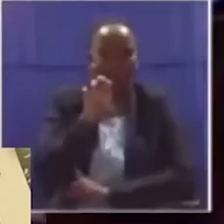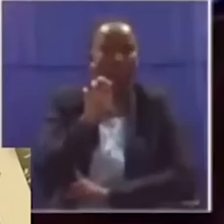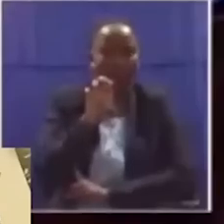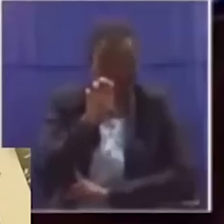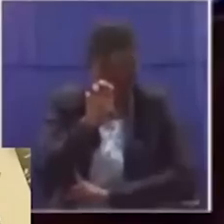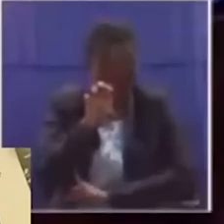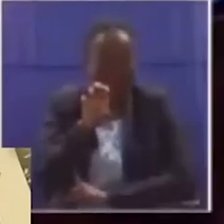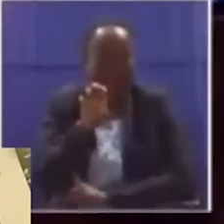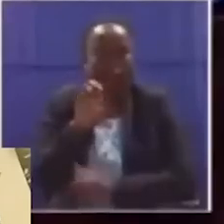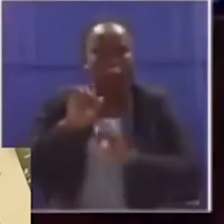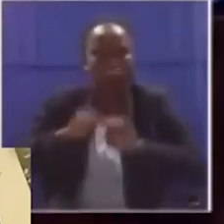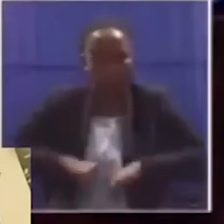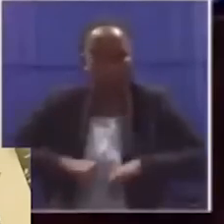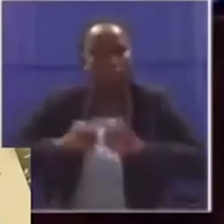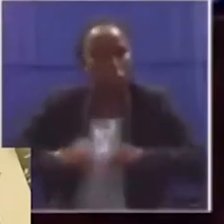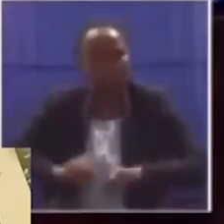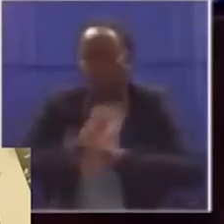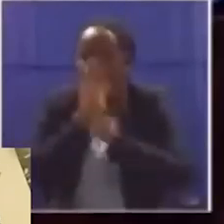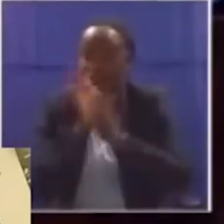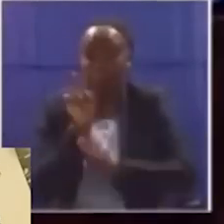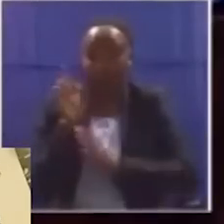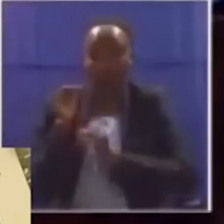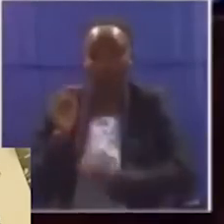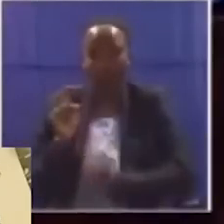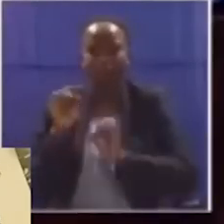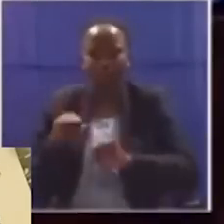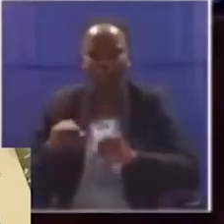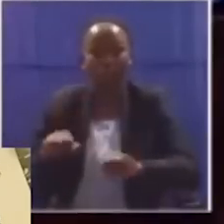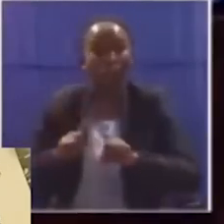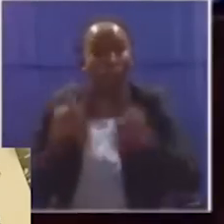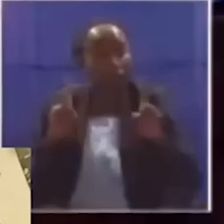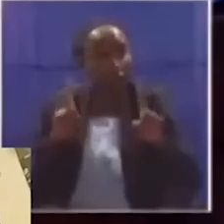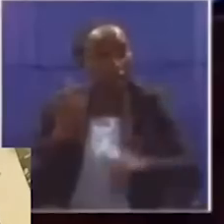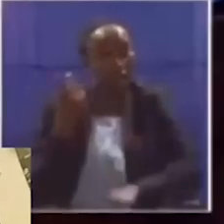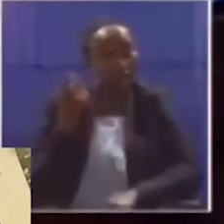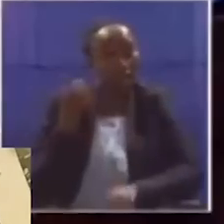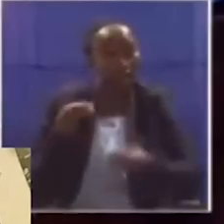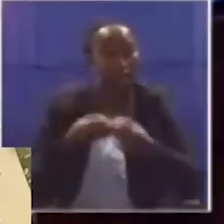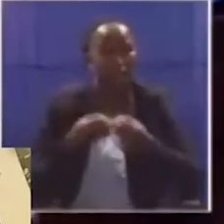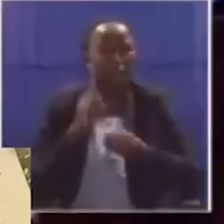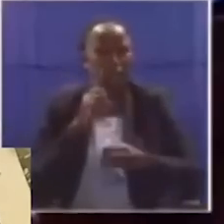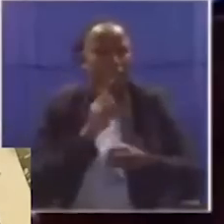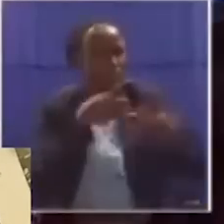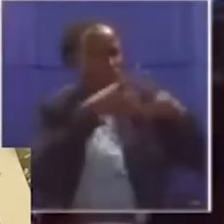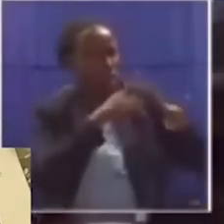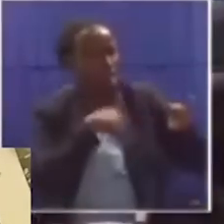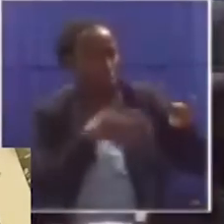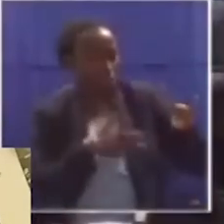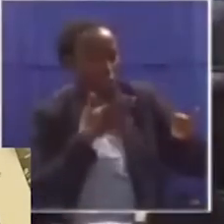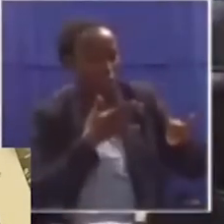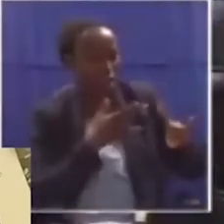I agreed with almost everything you said today, except that, and I want your permission, Chair, to use the word